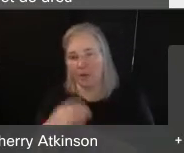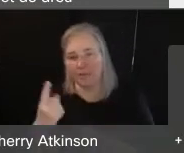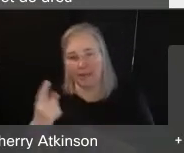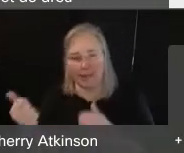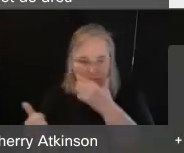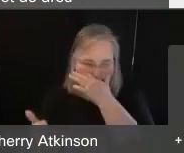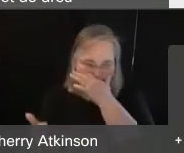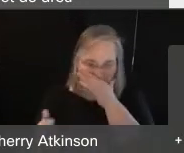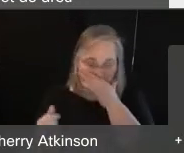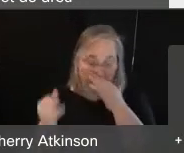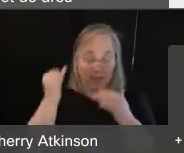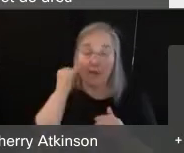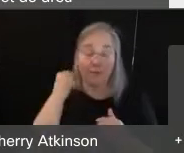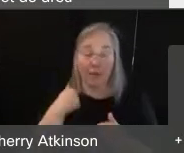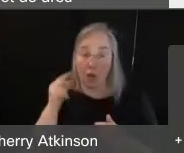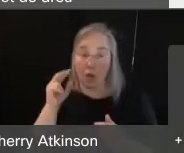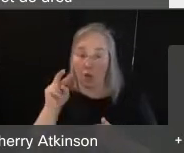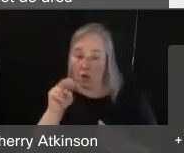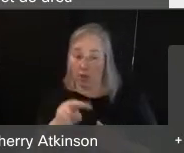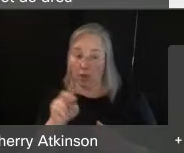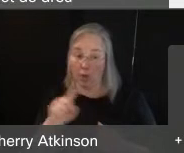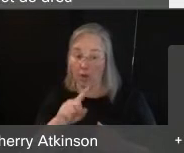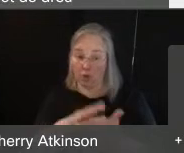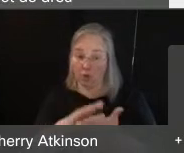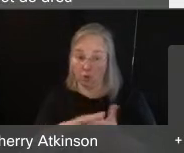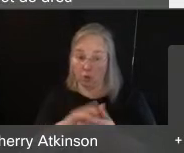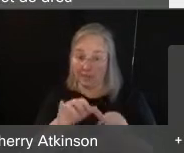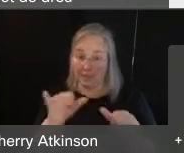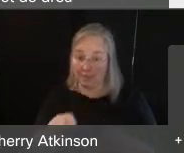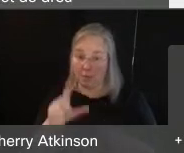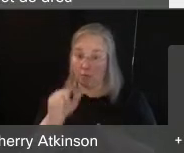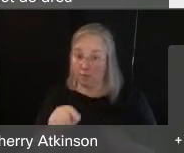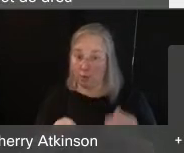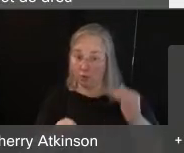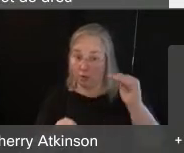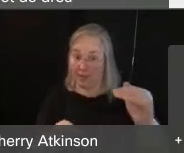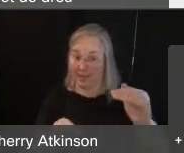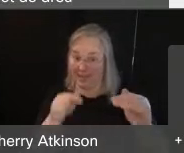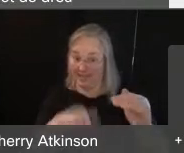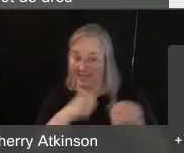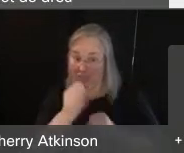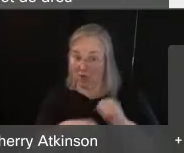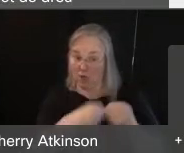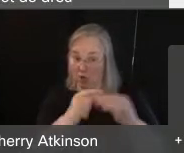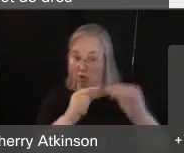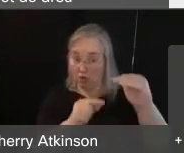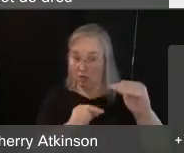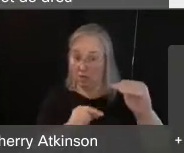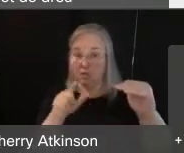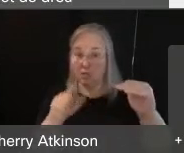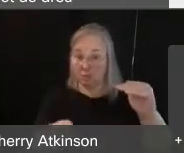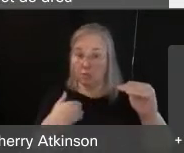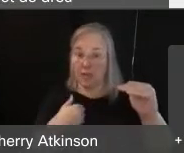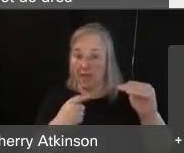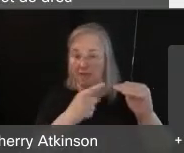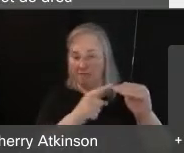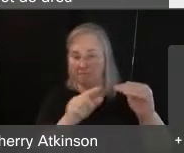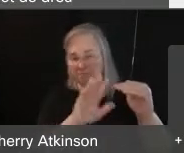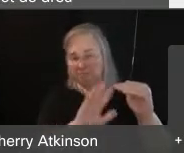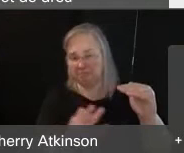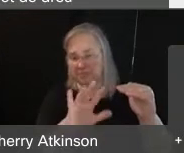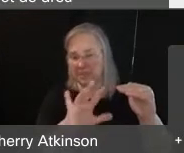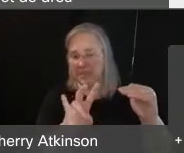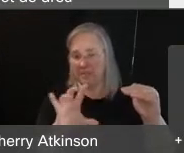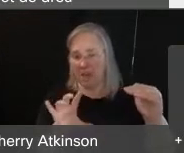system was supposed to be this year, it was supposed to have somewhere in the neighborhood of